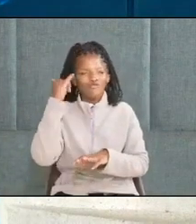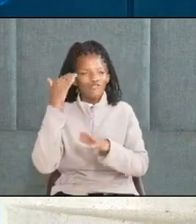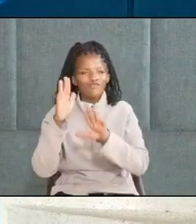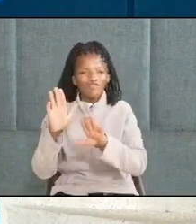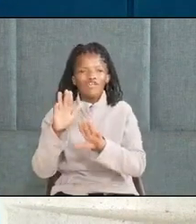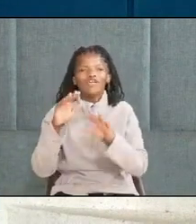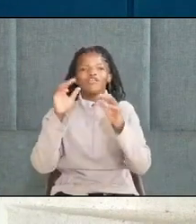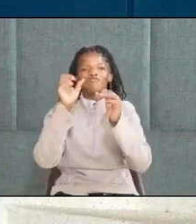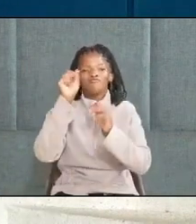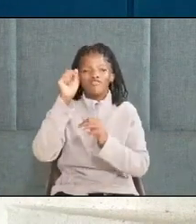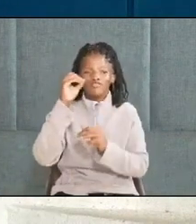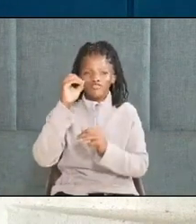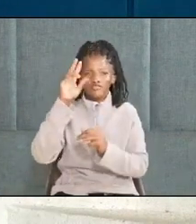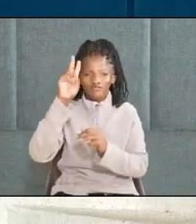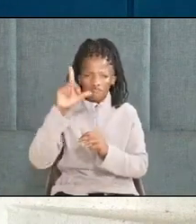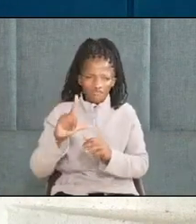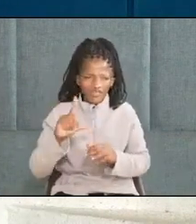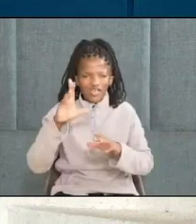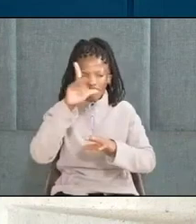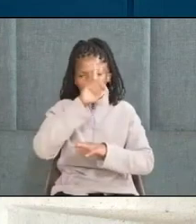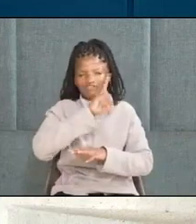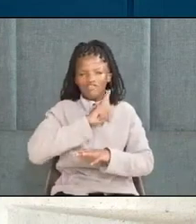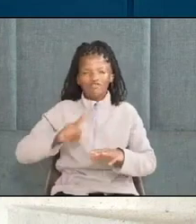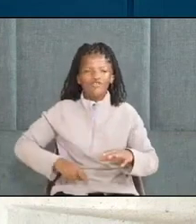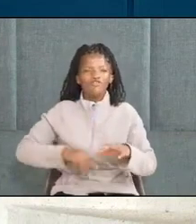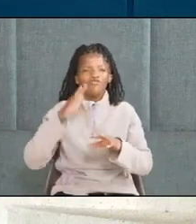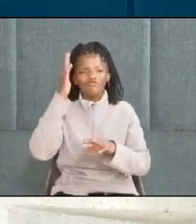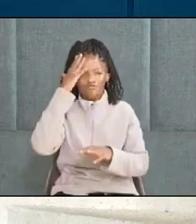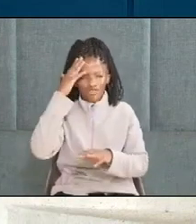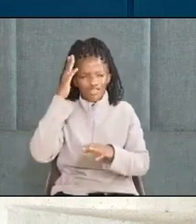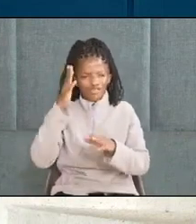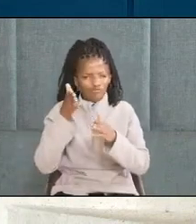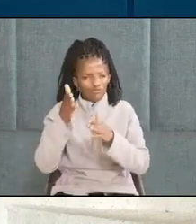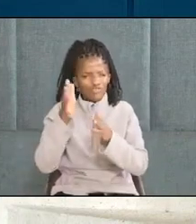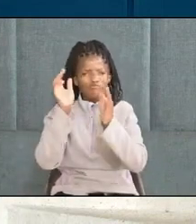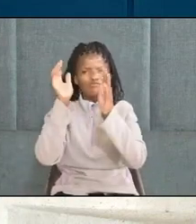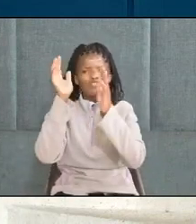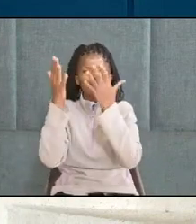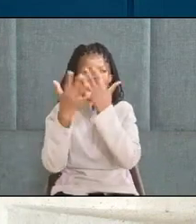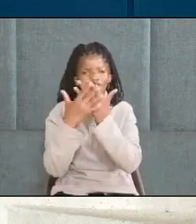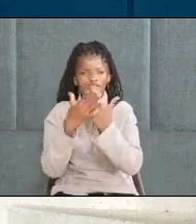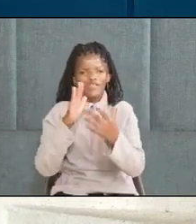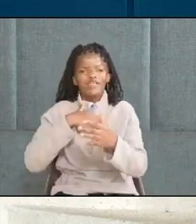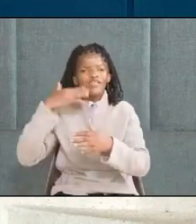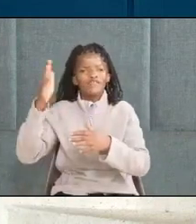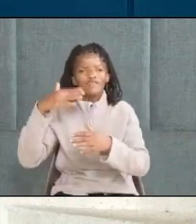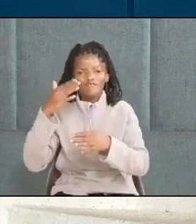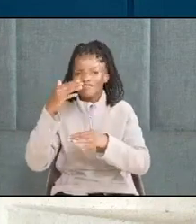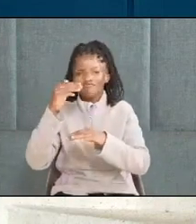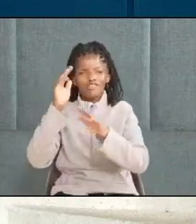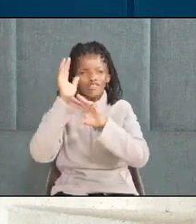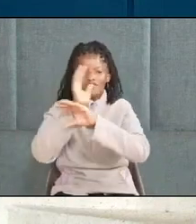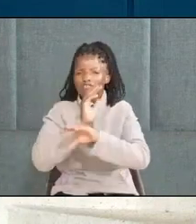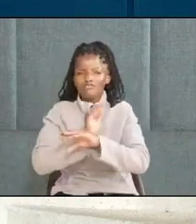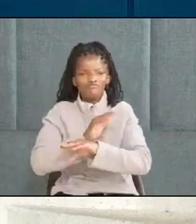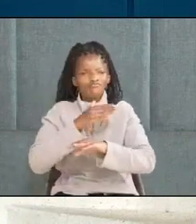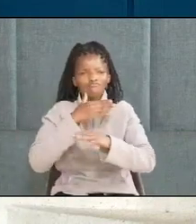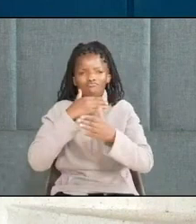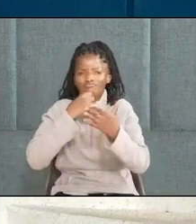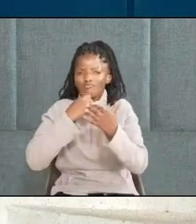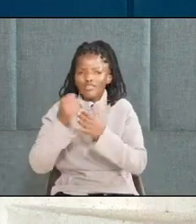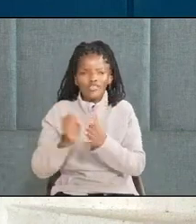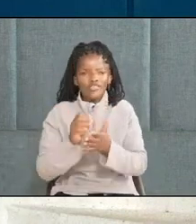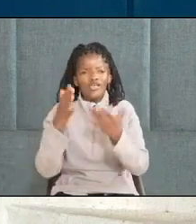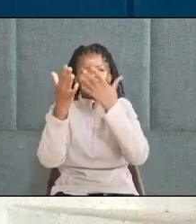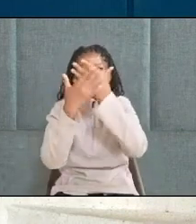Saul said, Lord, they know I put you in prison and beat every synagogue the people that believed in you. And when the